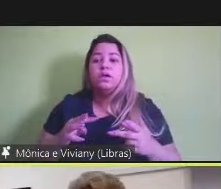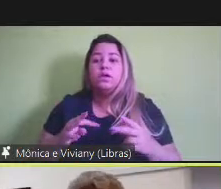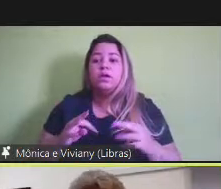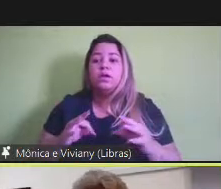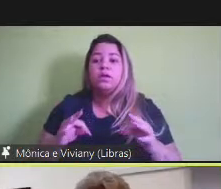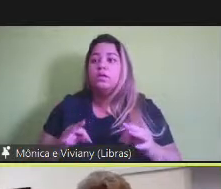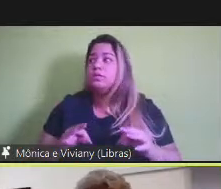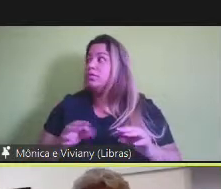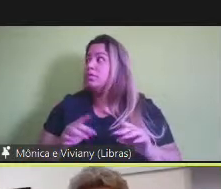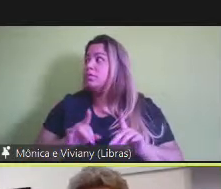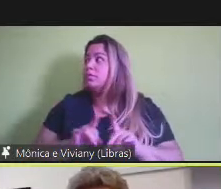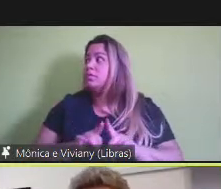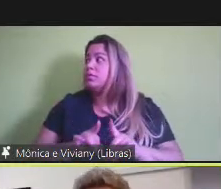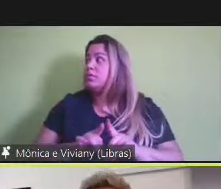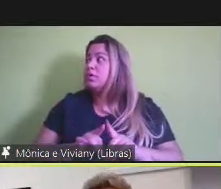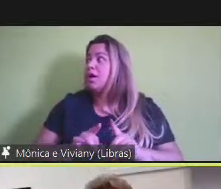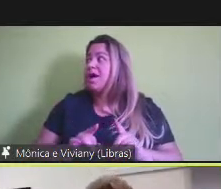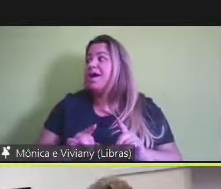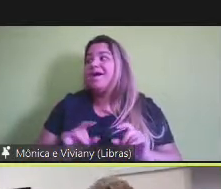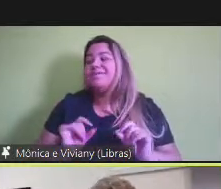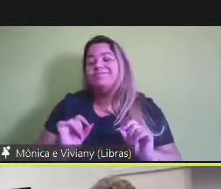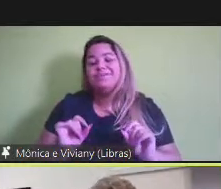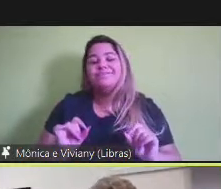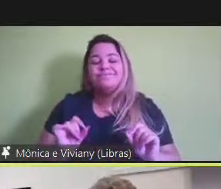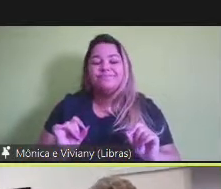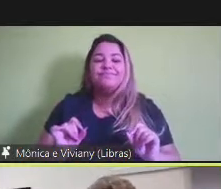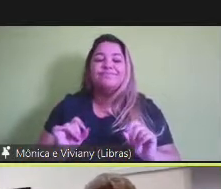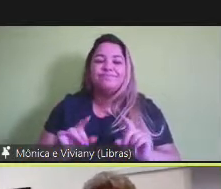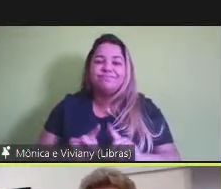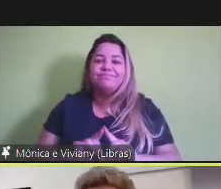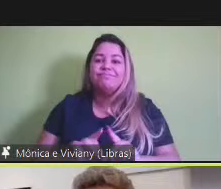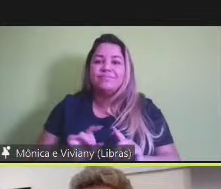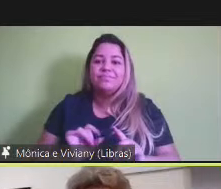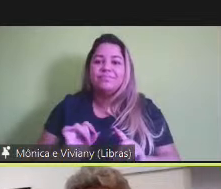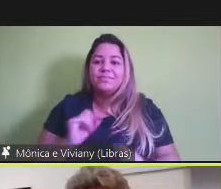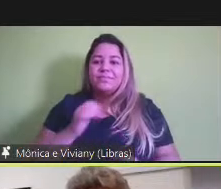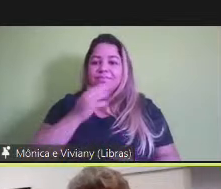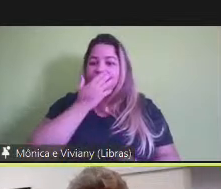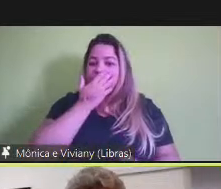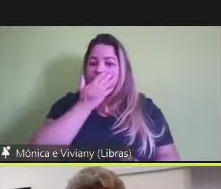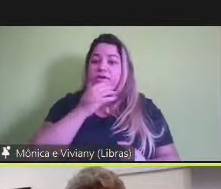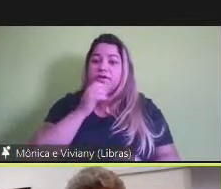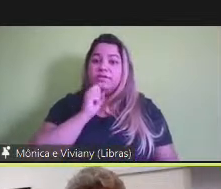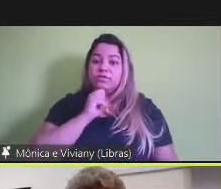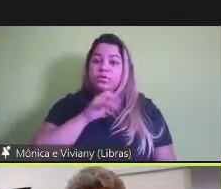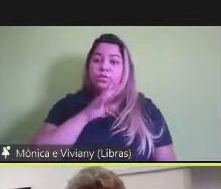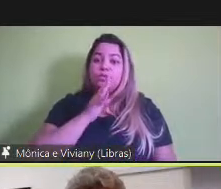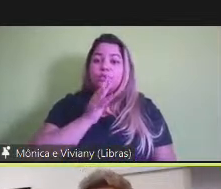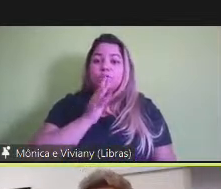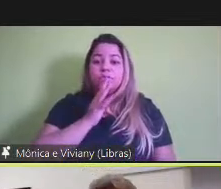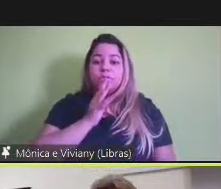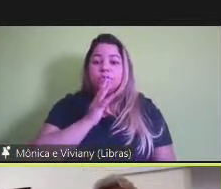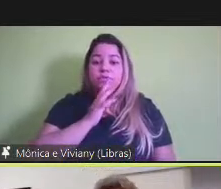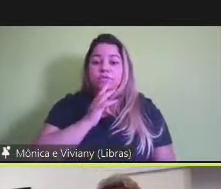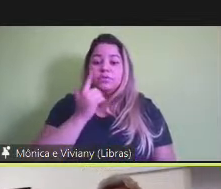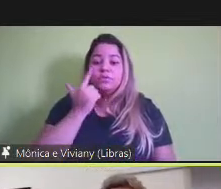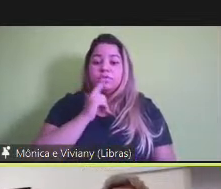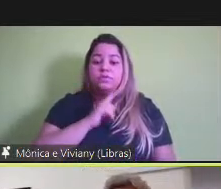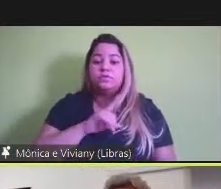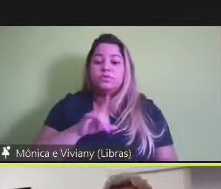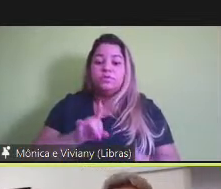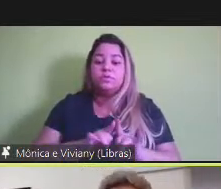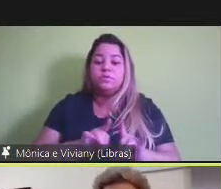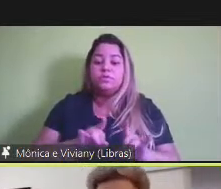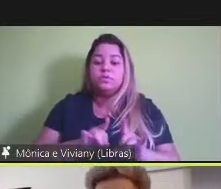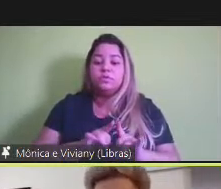technologies, the techniques, the contributions, interventions from the other areas. And if I know what the other